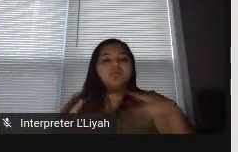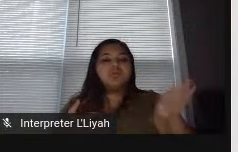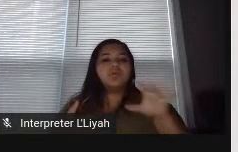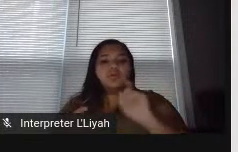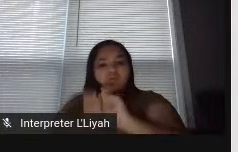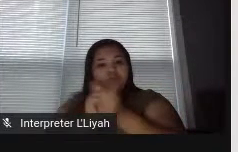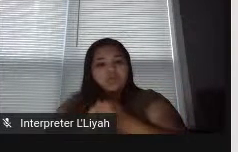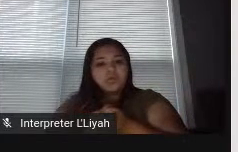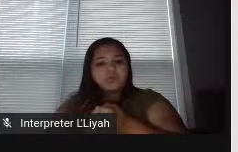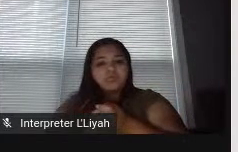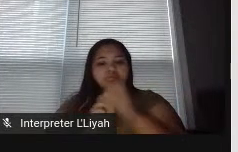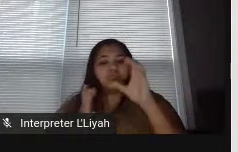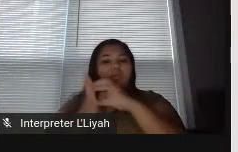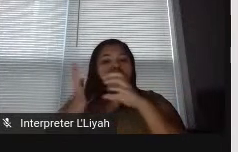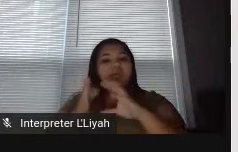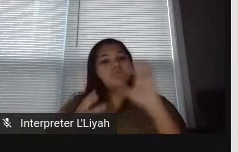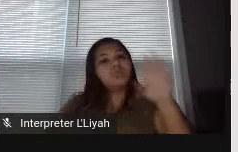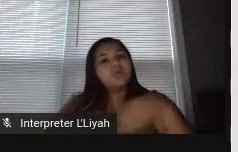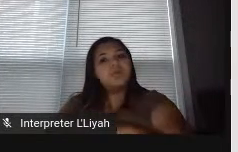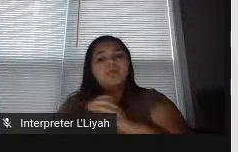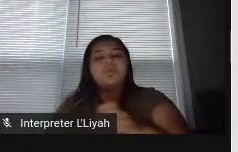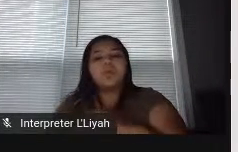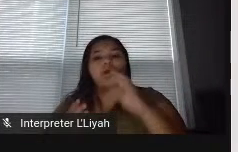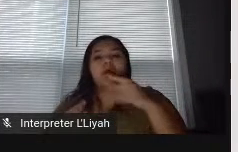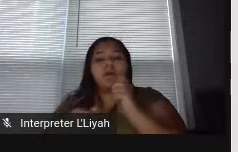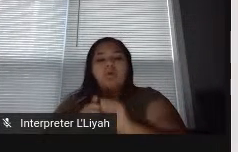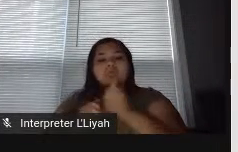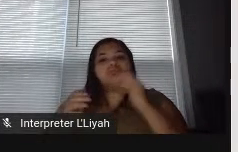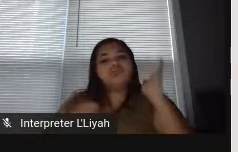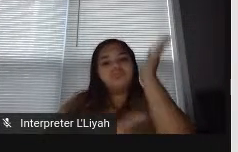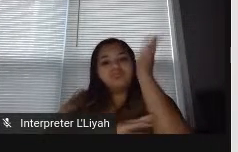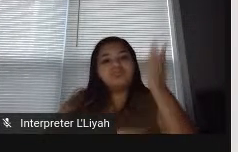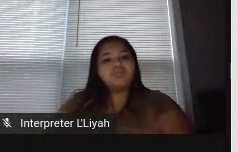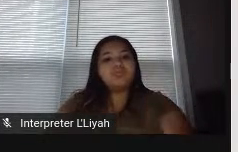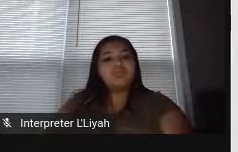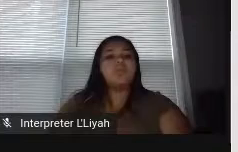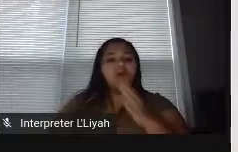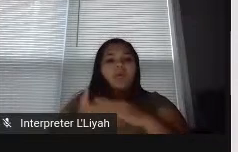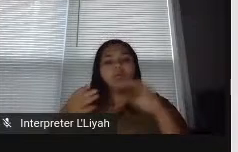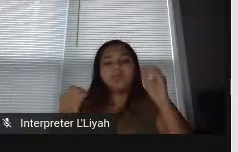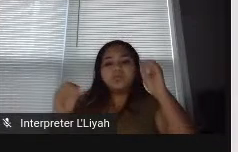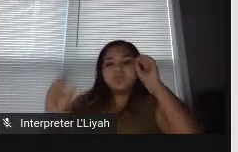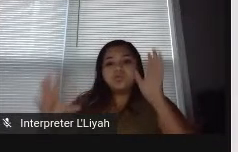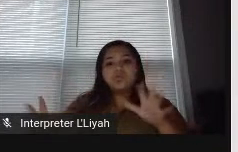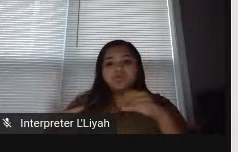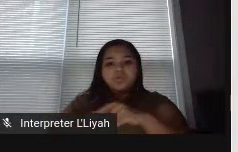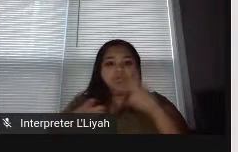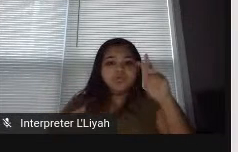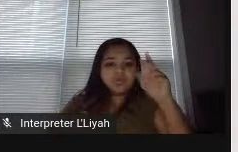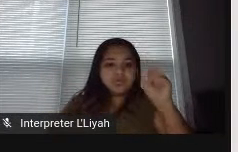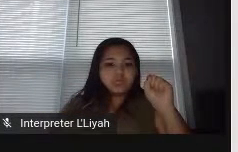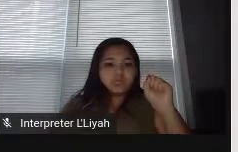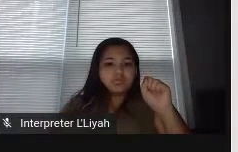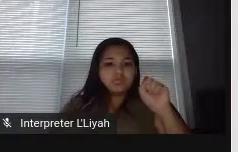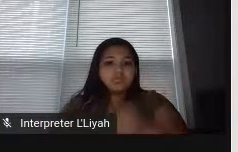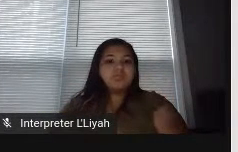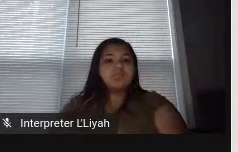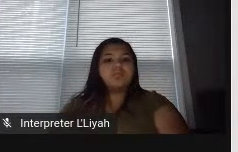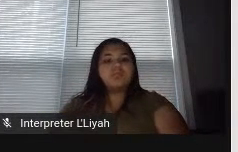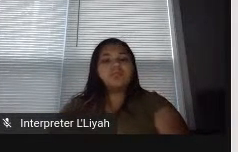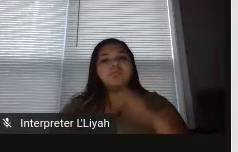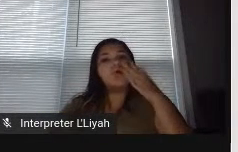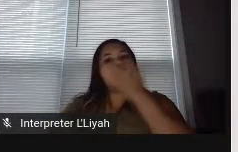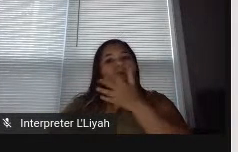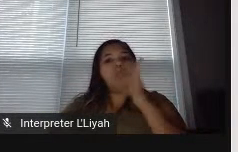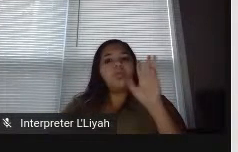changing how curriculums is presented. So some teachers, I know in Kansas,